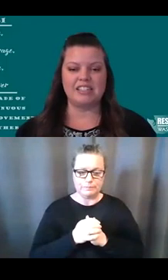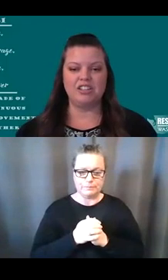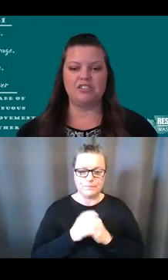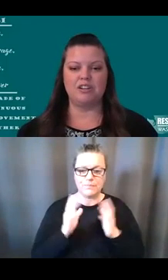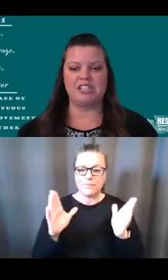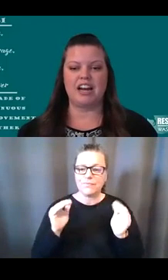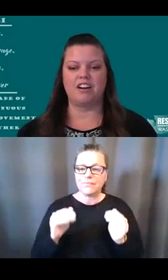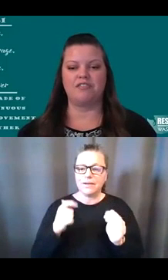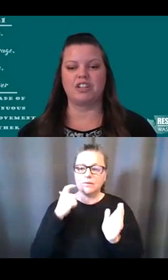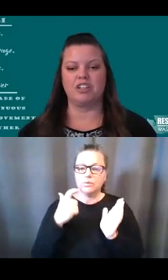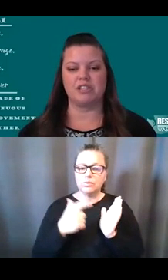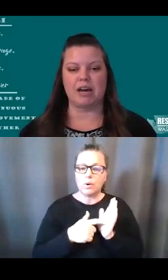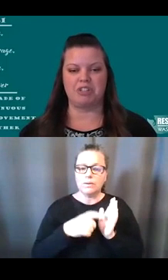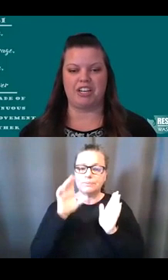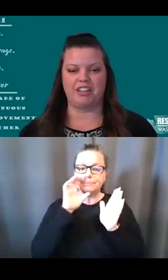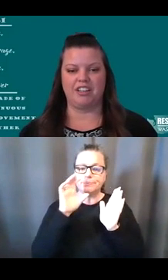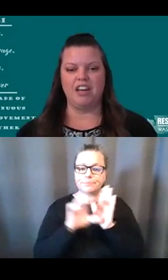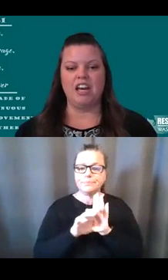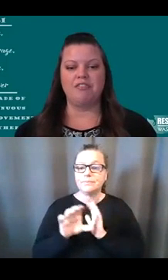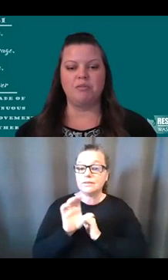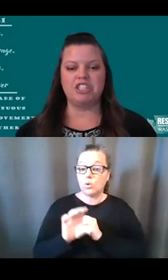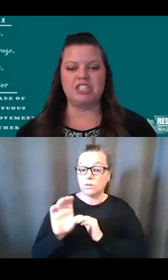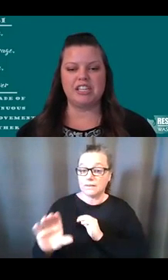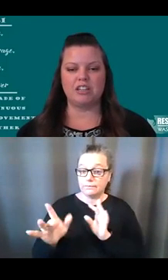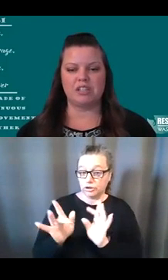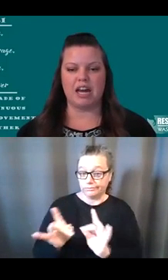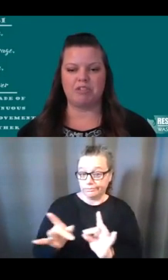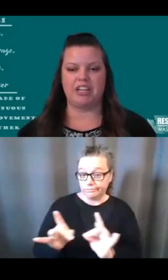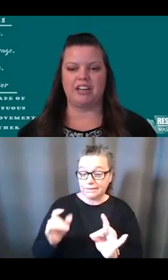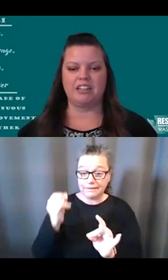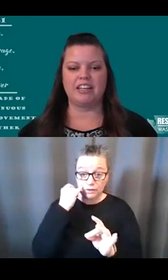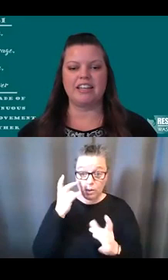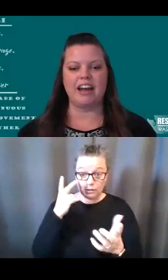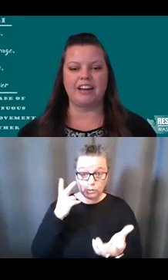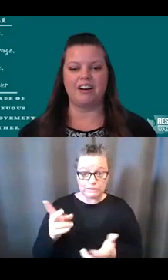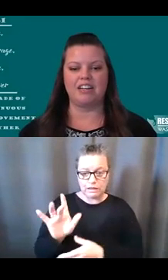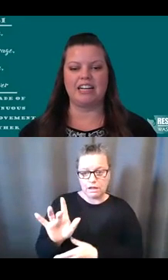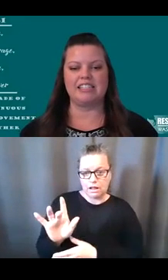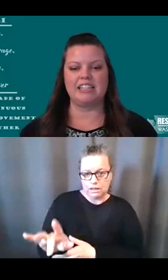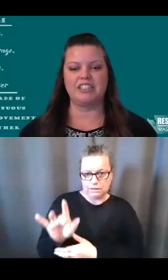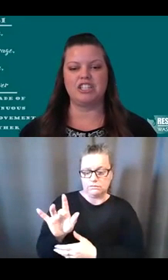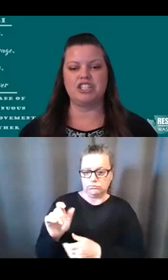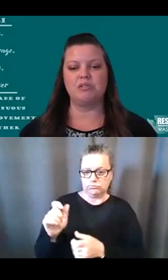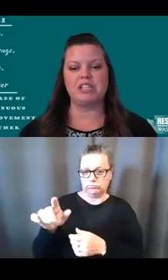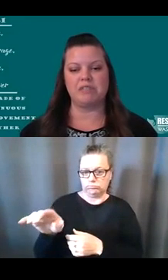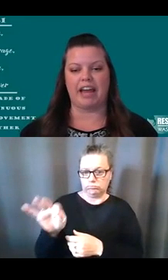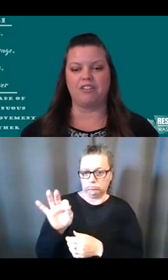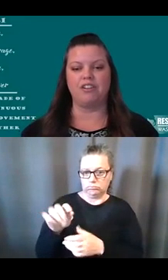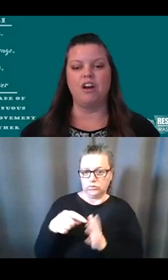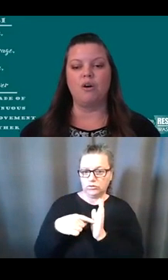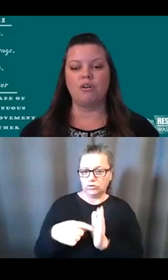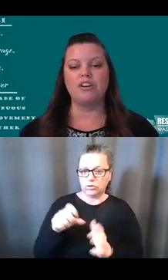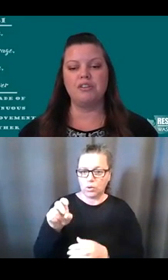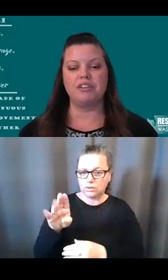Next, you'll notice an icon for closed captioning. If you wish to see closed captioning, click that icon and select Show